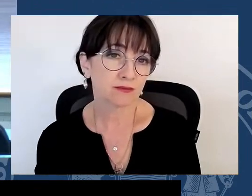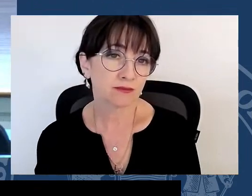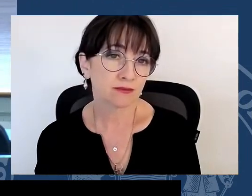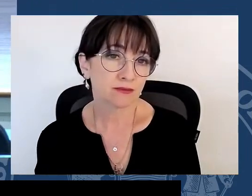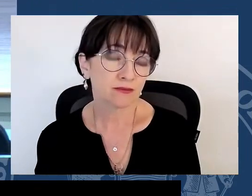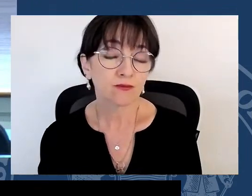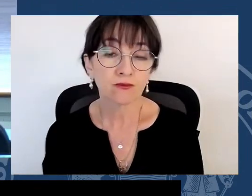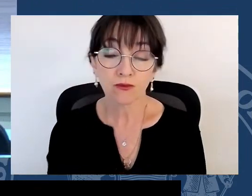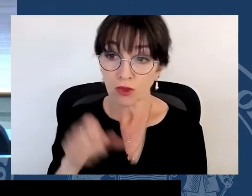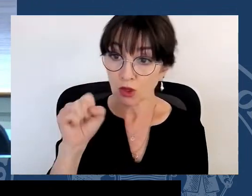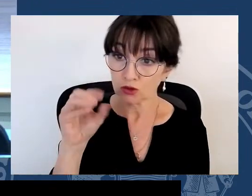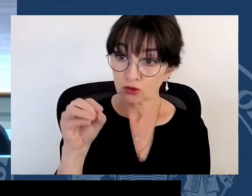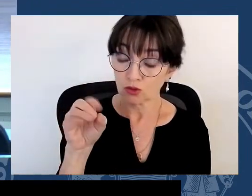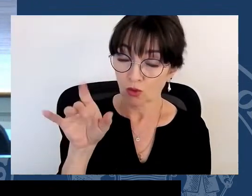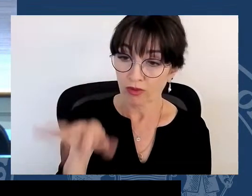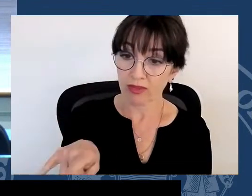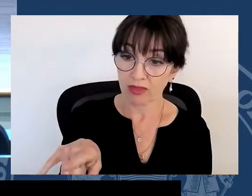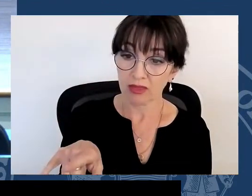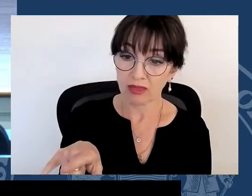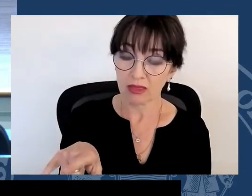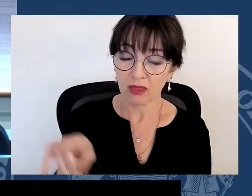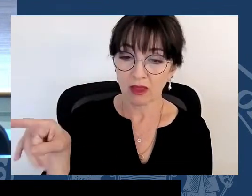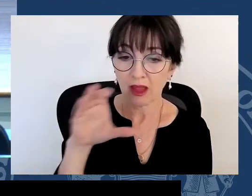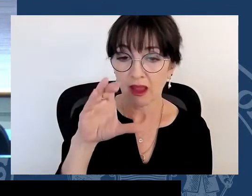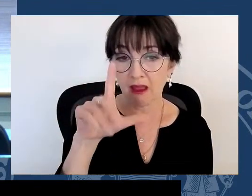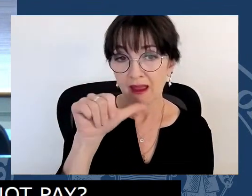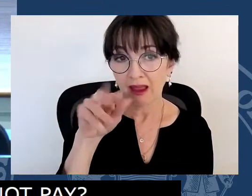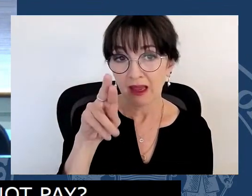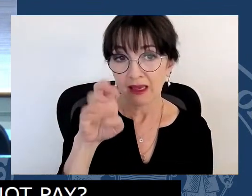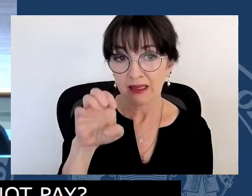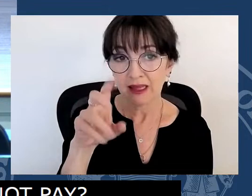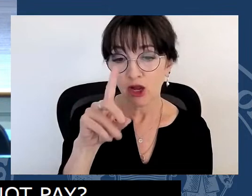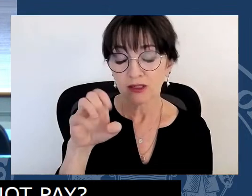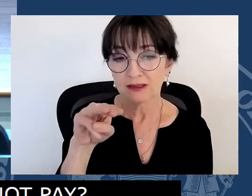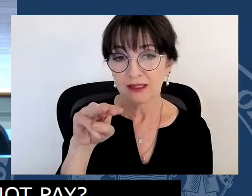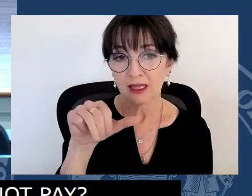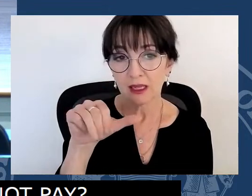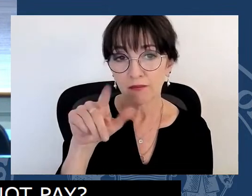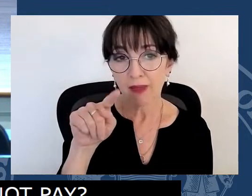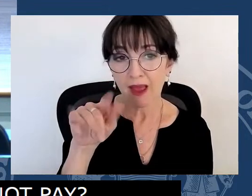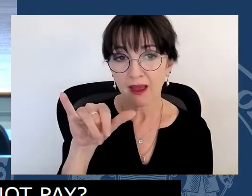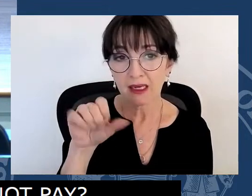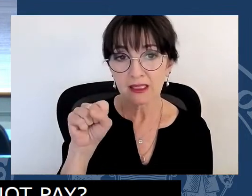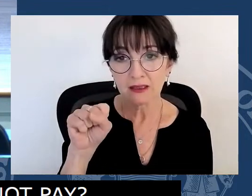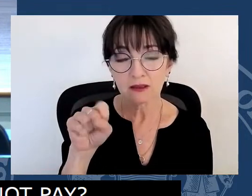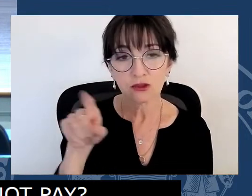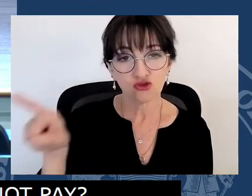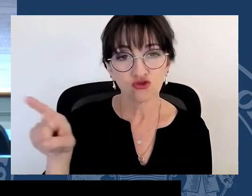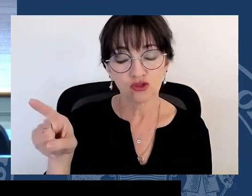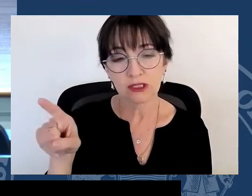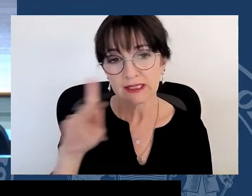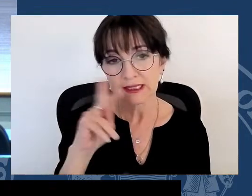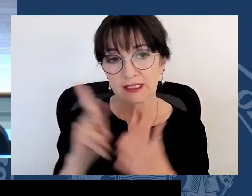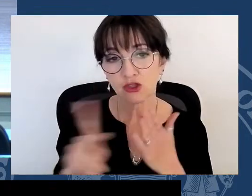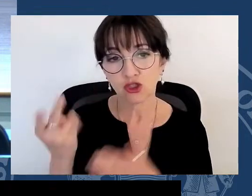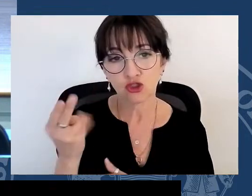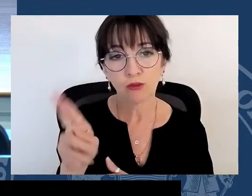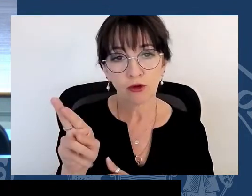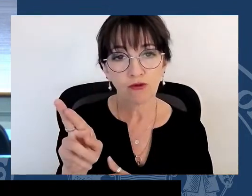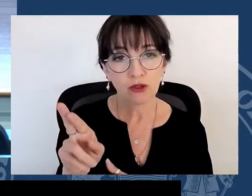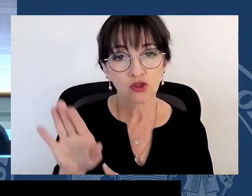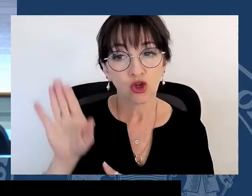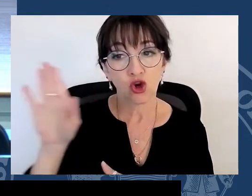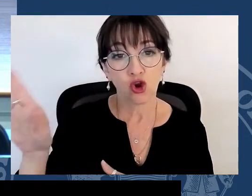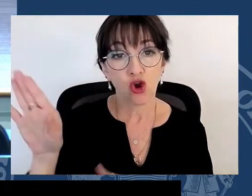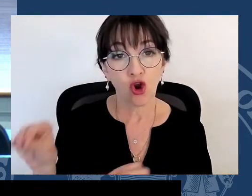So that's Claire DeMatteis. She's the Secretary of Human Resources, whose office is coordinating